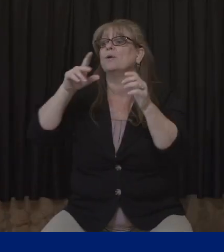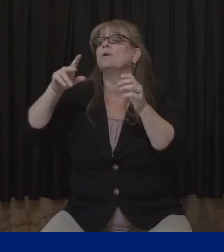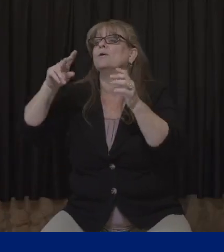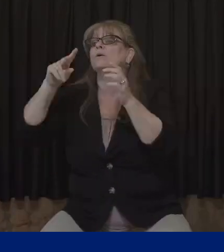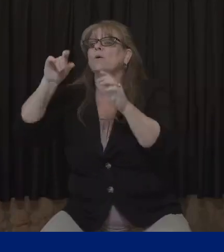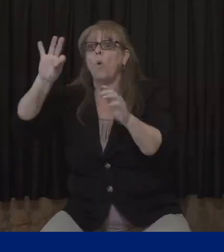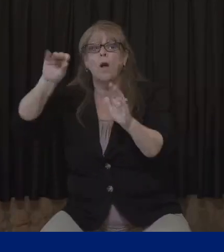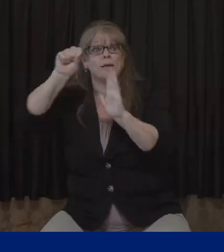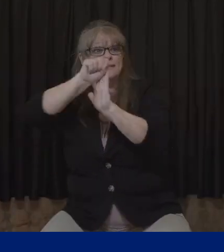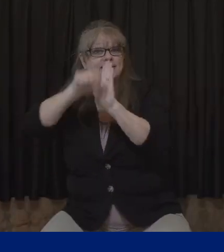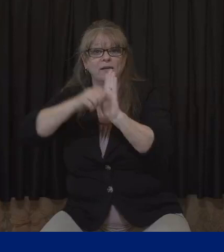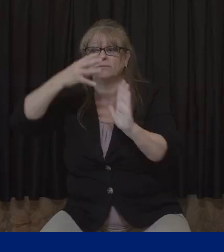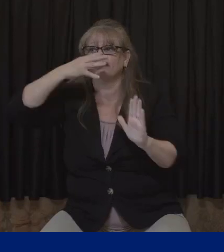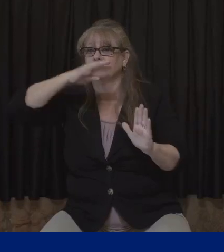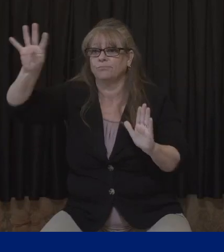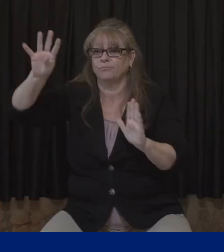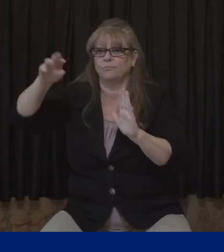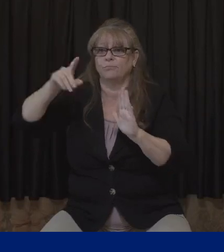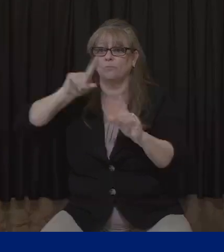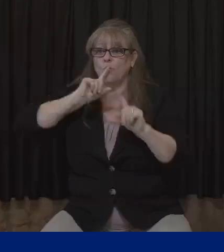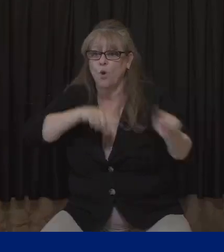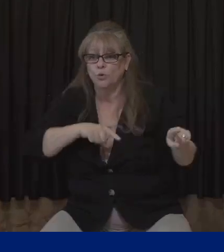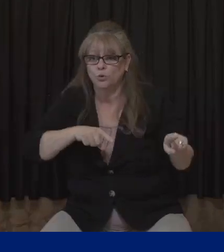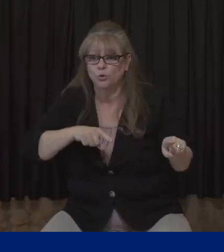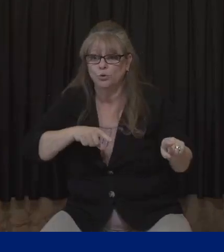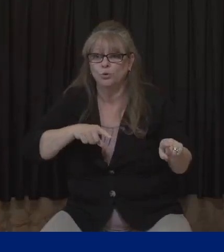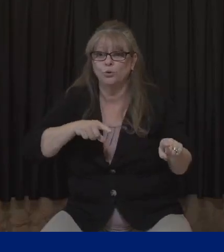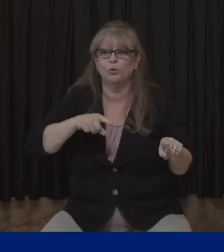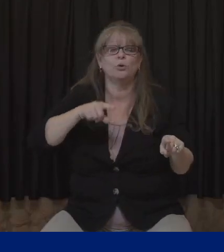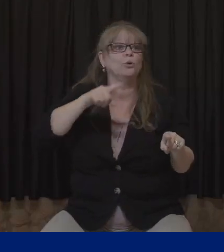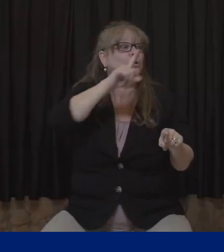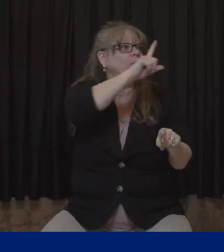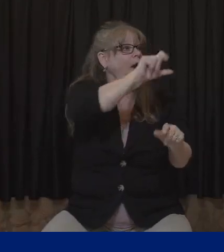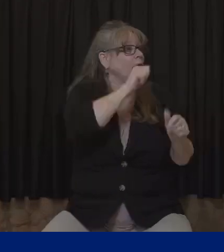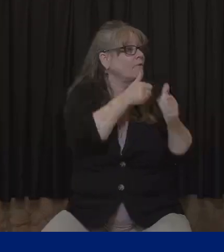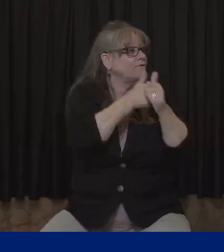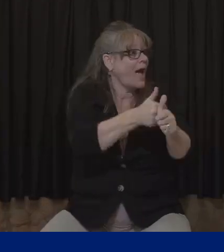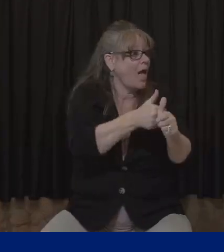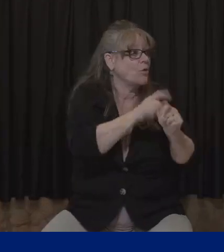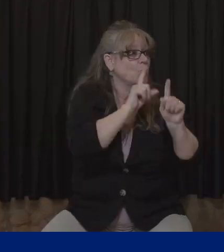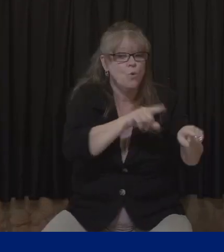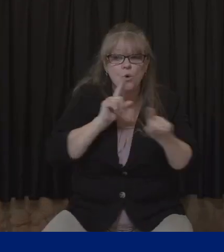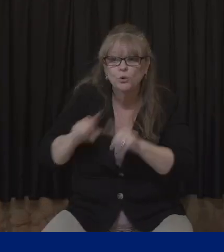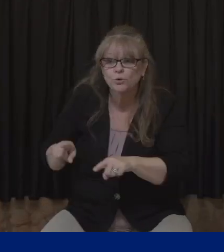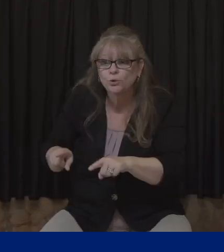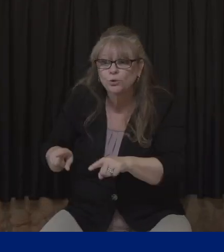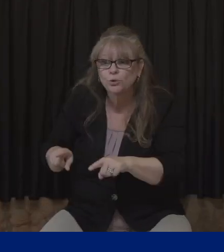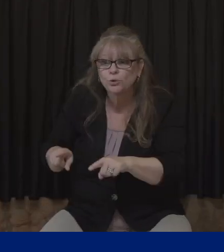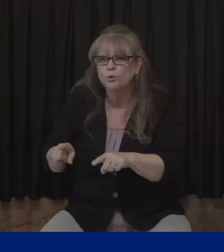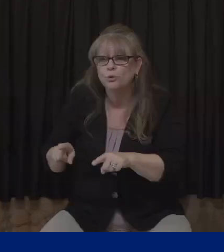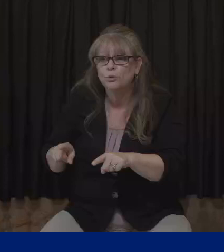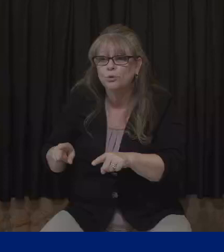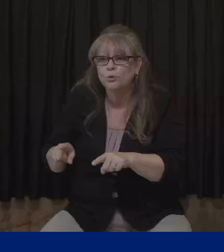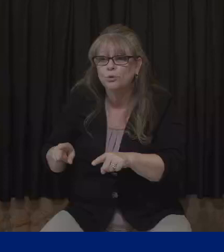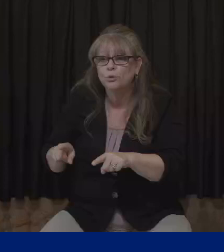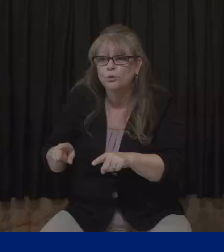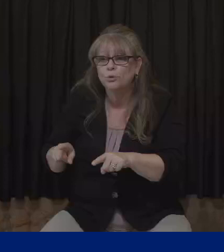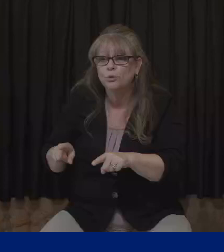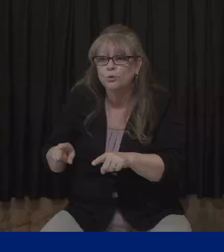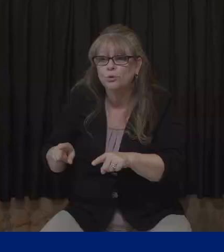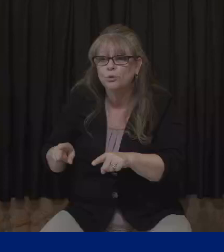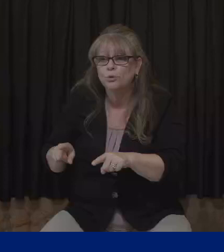their local flexibility, are breaking the law of the state of Colorado. They're jeopardizing their emergency preparedness